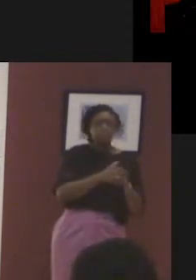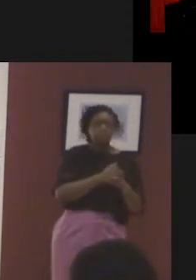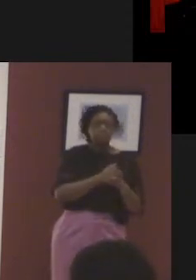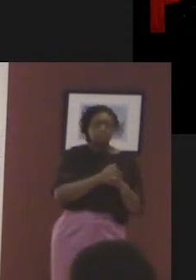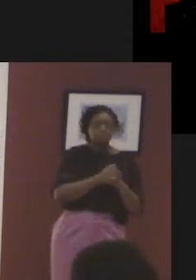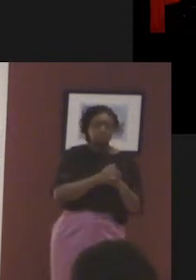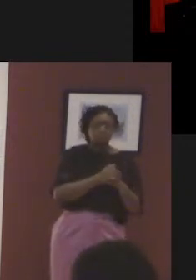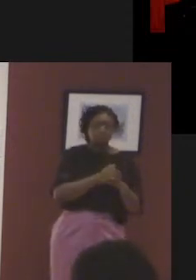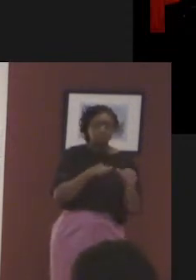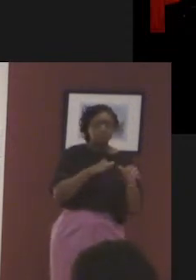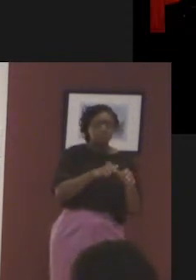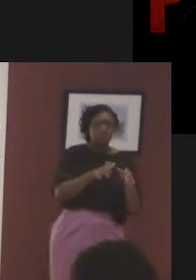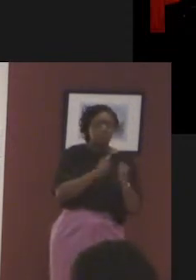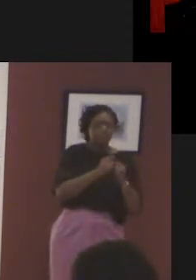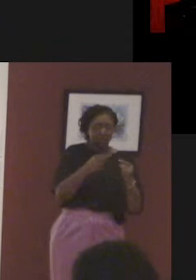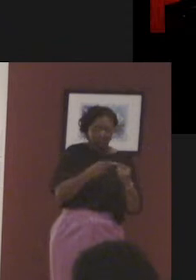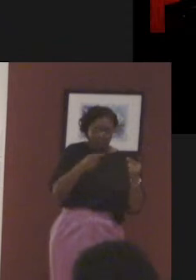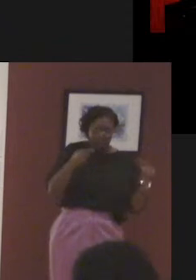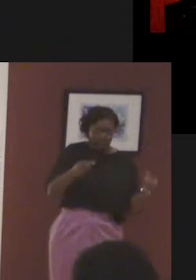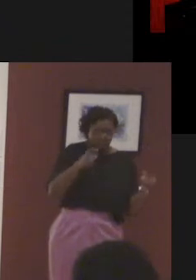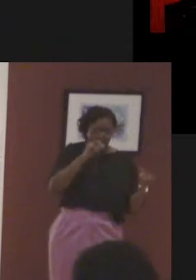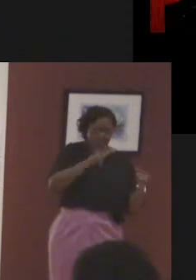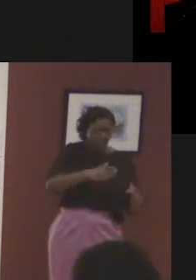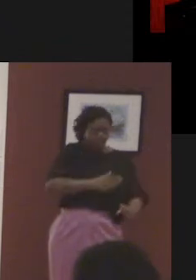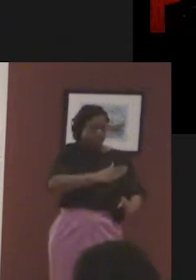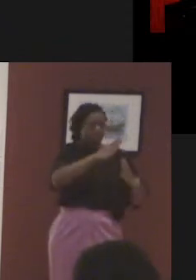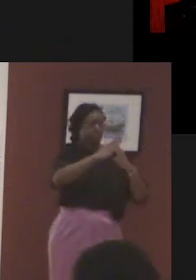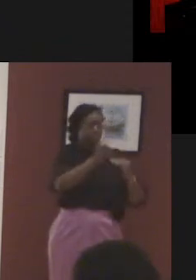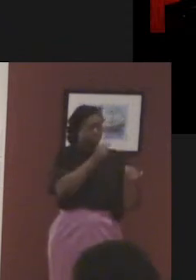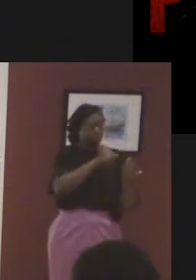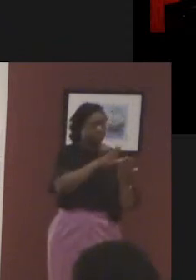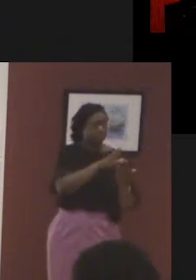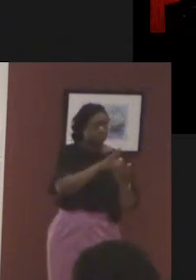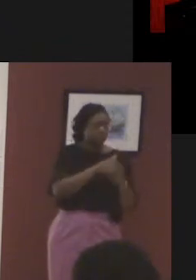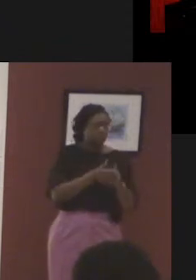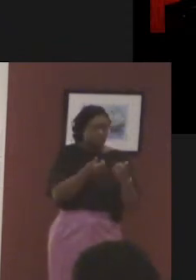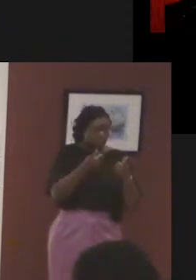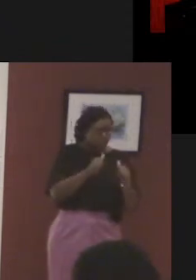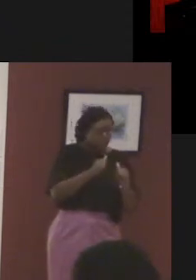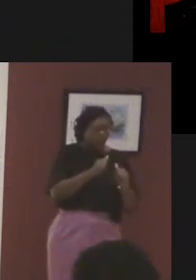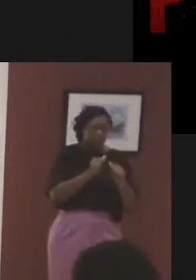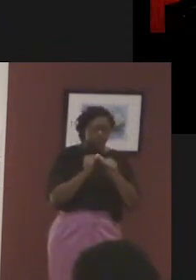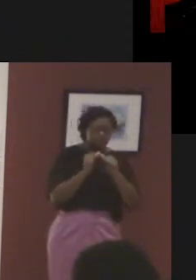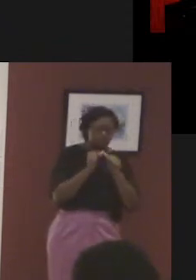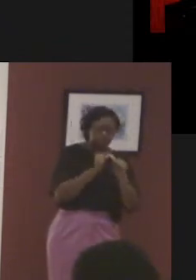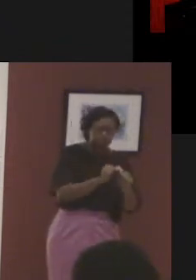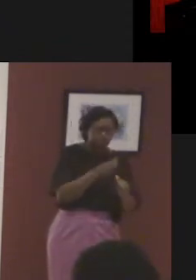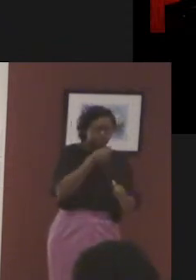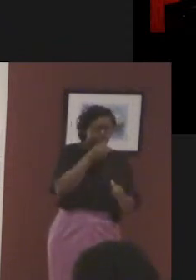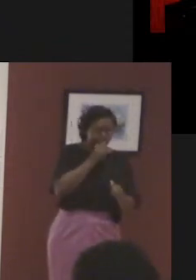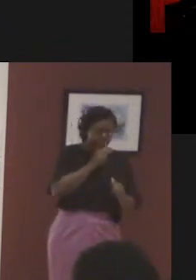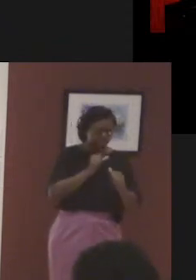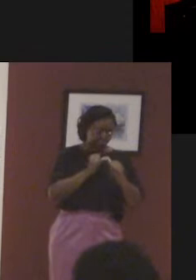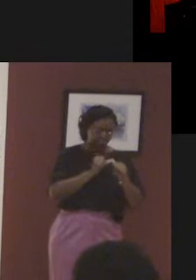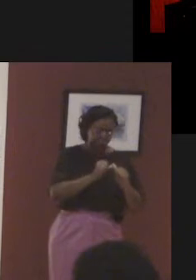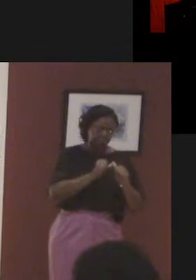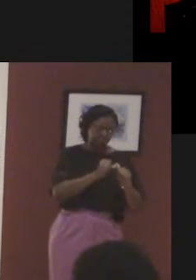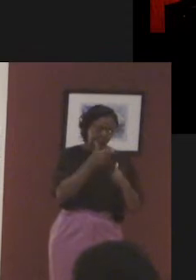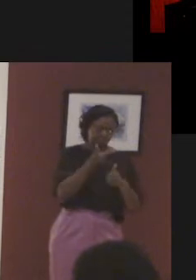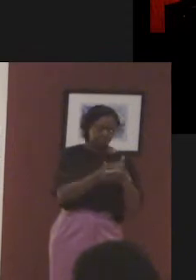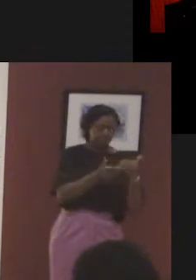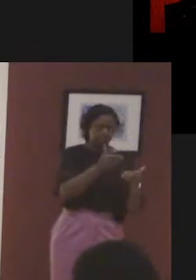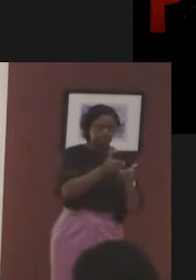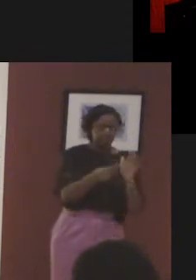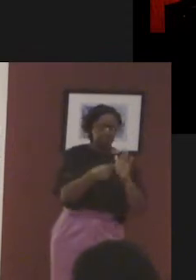in opposition to the obstacles they face. As they strive to endure these taxing physical feats, in this